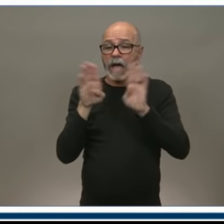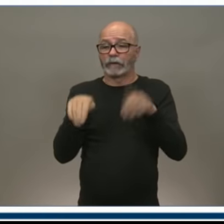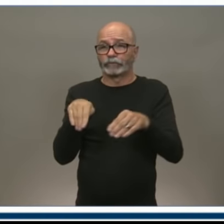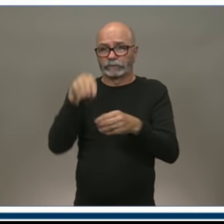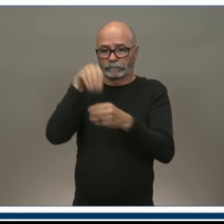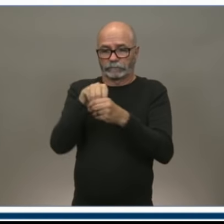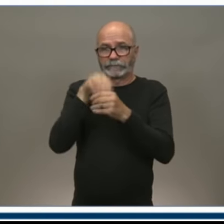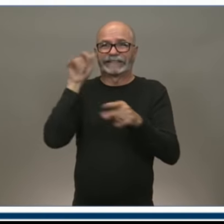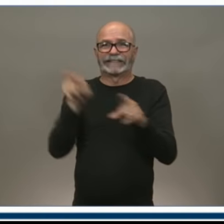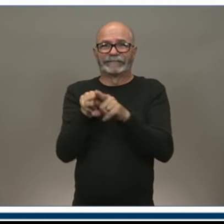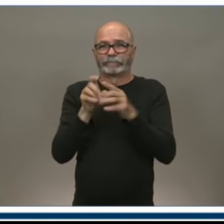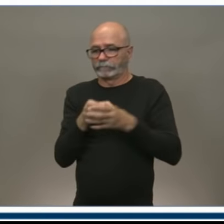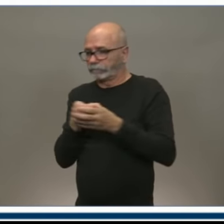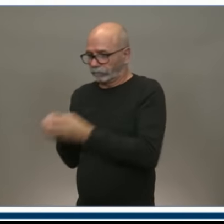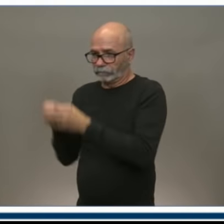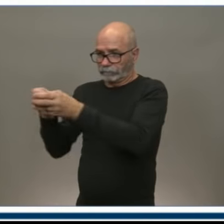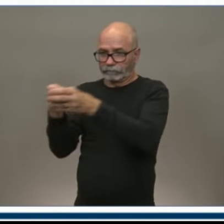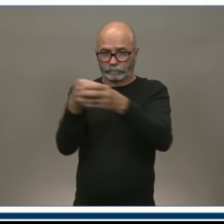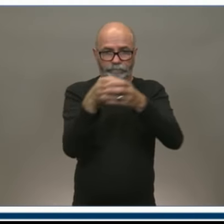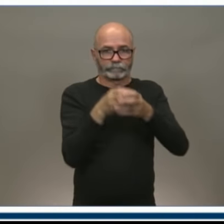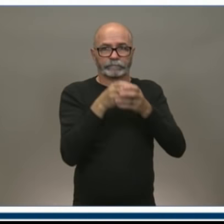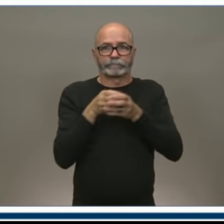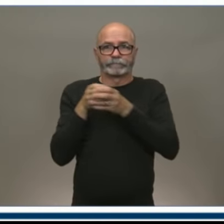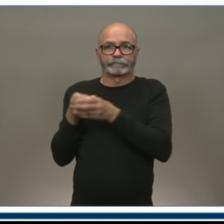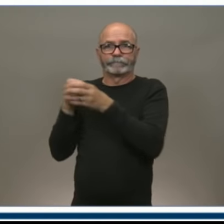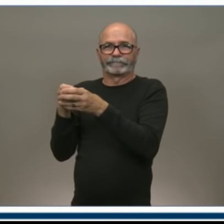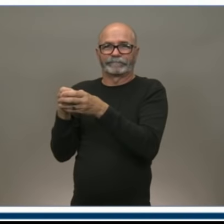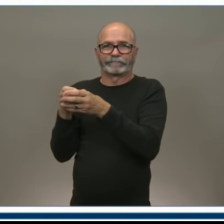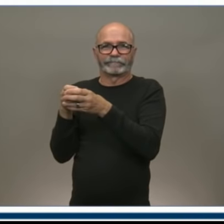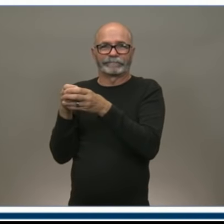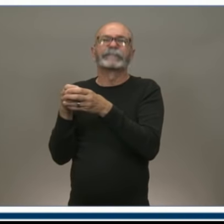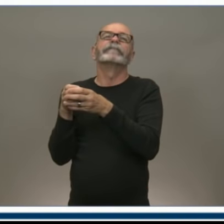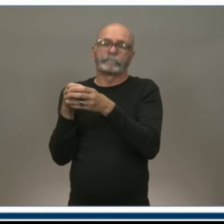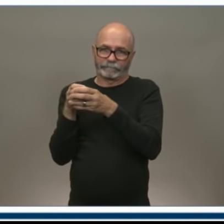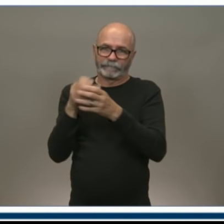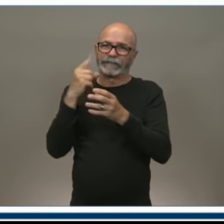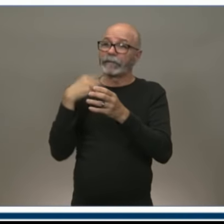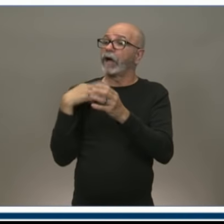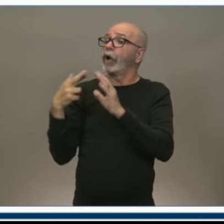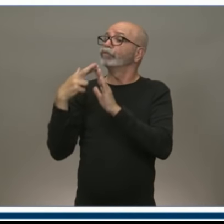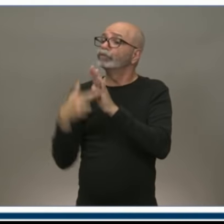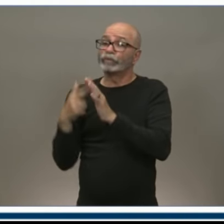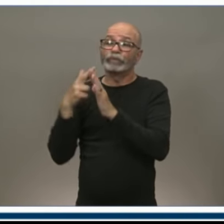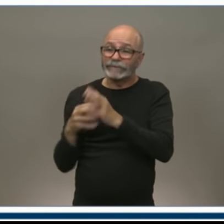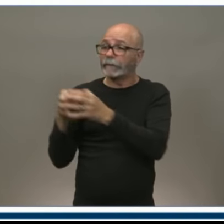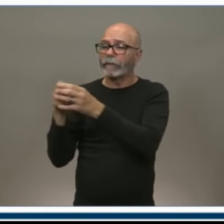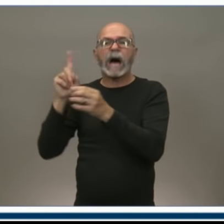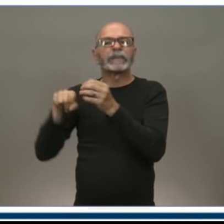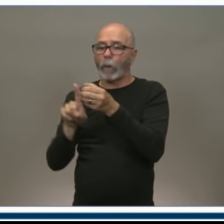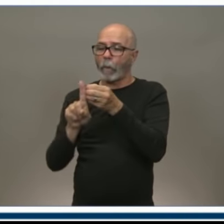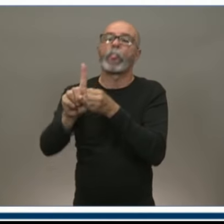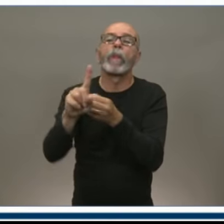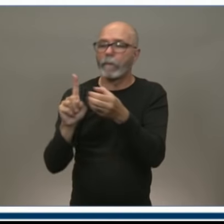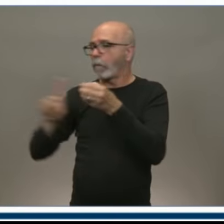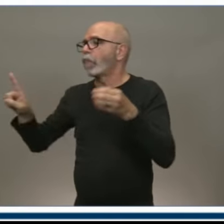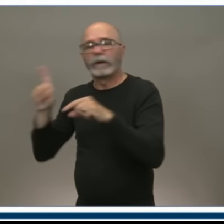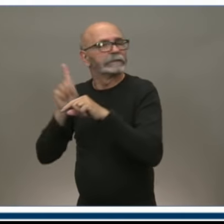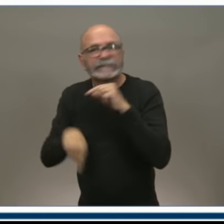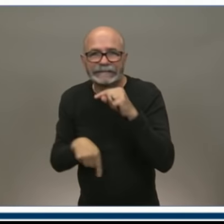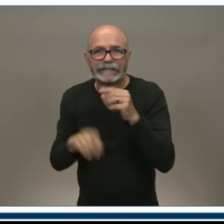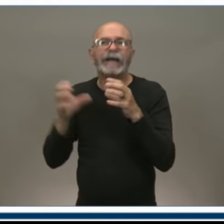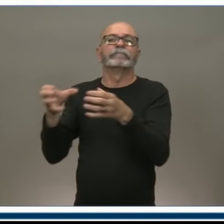The same requirements, so the rest of their household, the rules for the quarantining of the whole household doesn't apply for